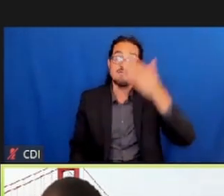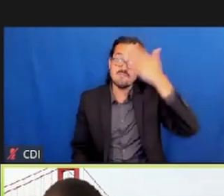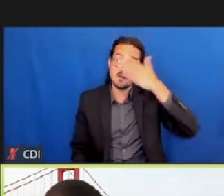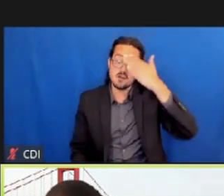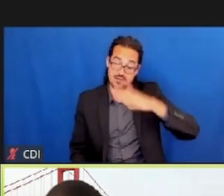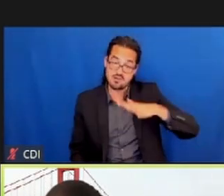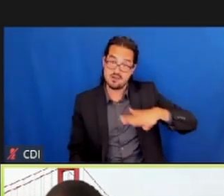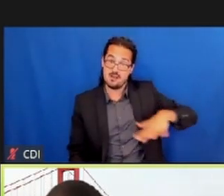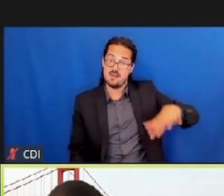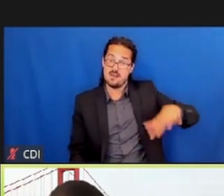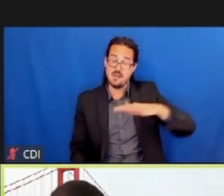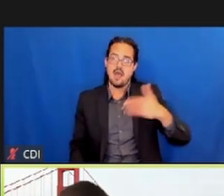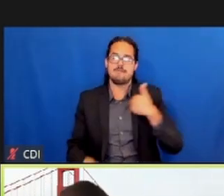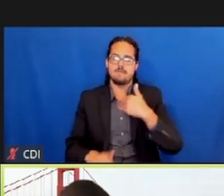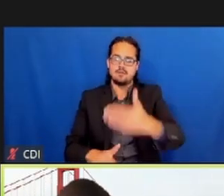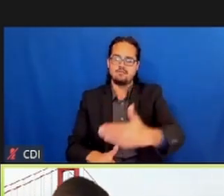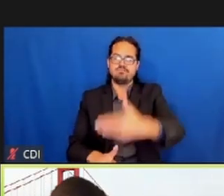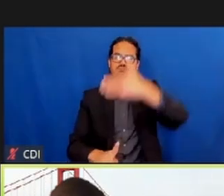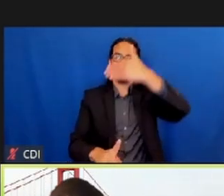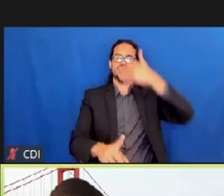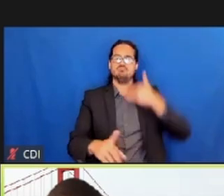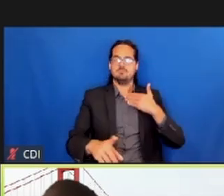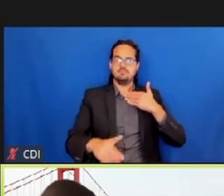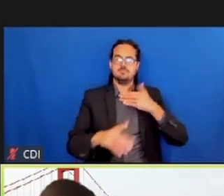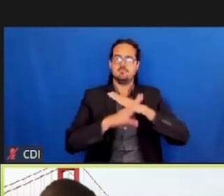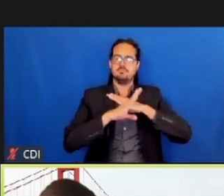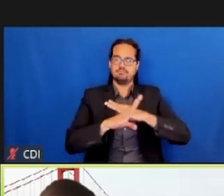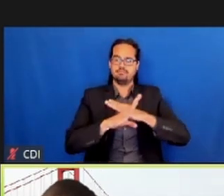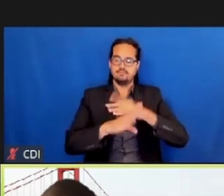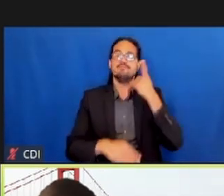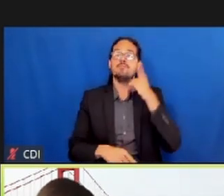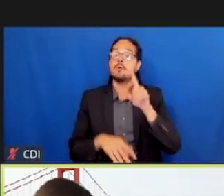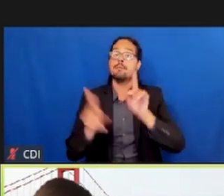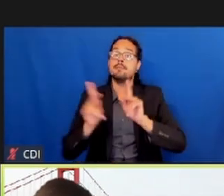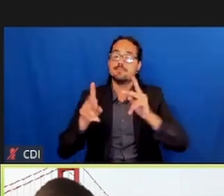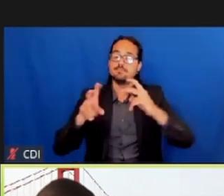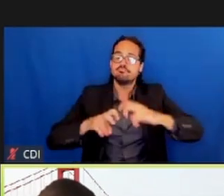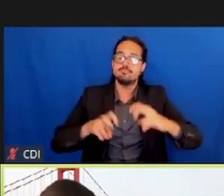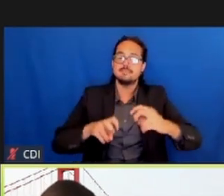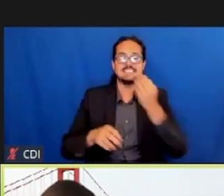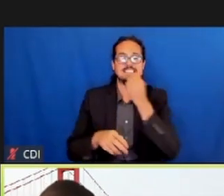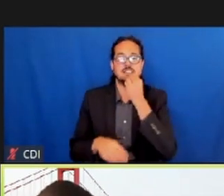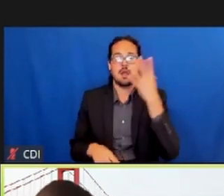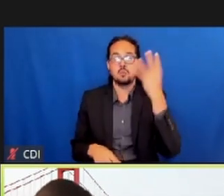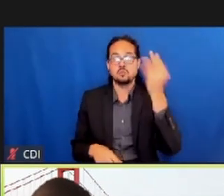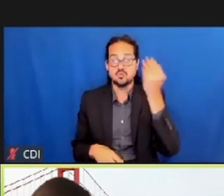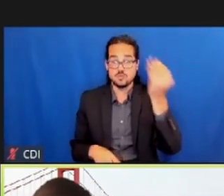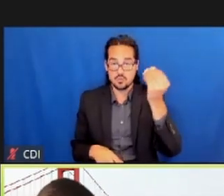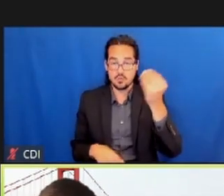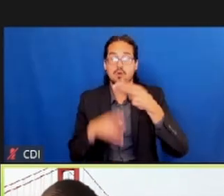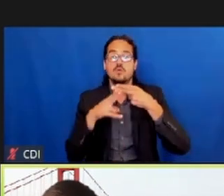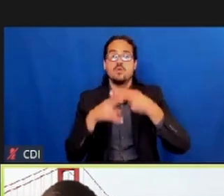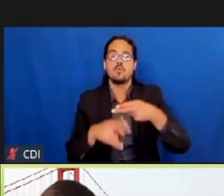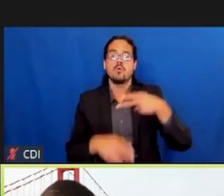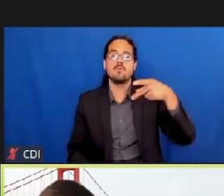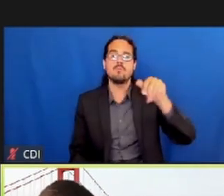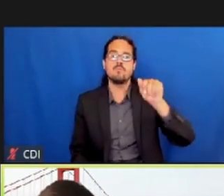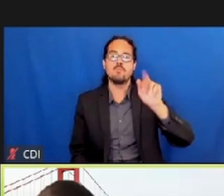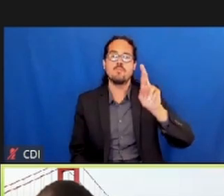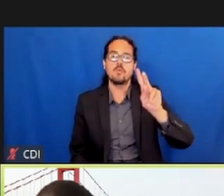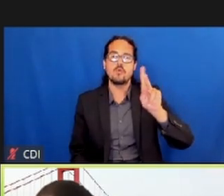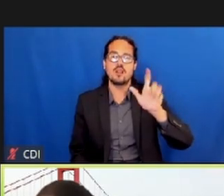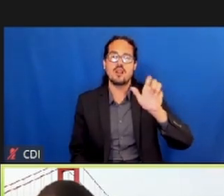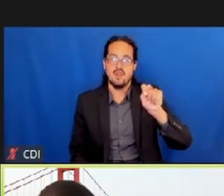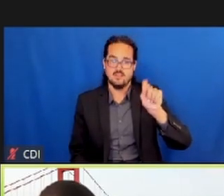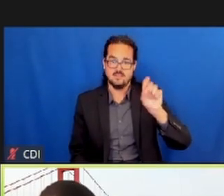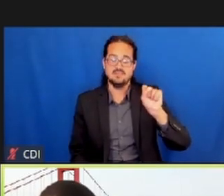the interior. So some of the things that the pandemic brought to the fore, some of the things that I think all our communities really enjoyed and want